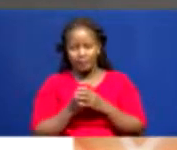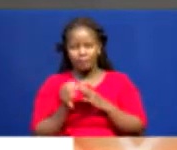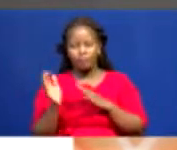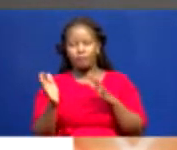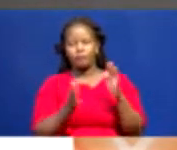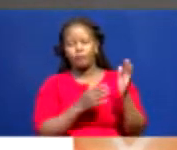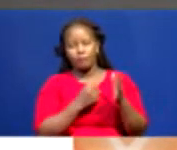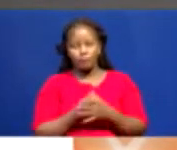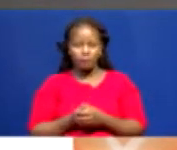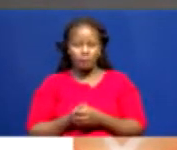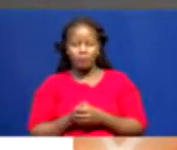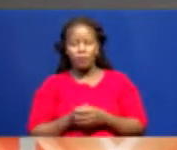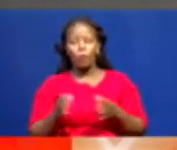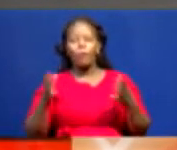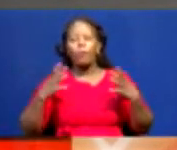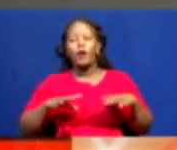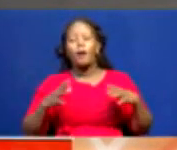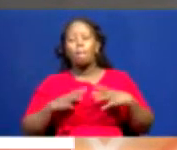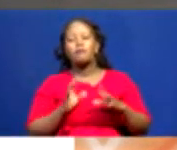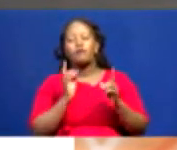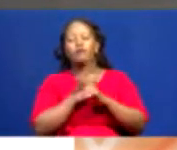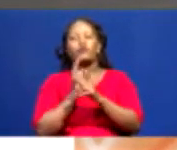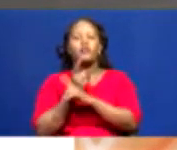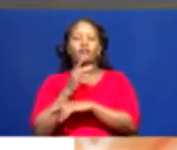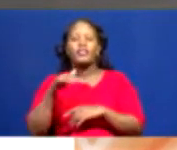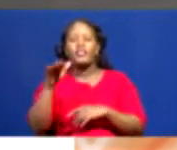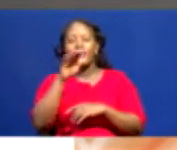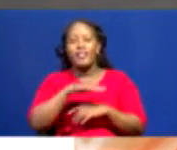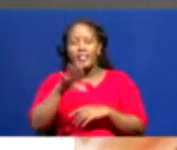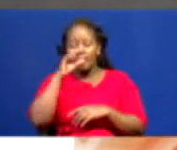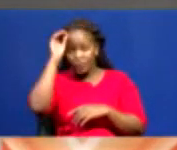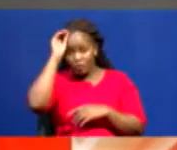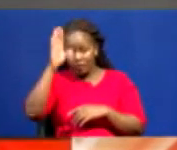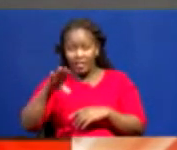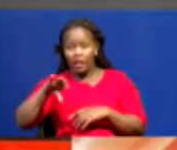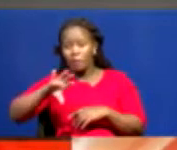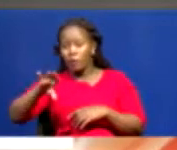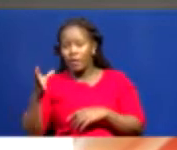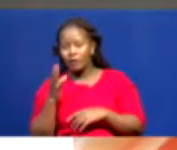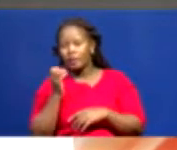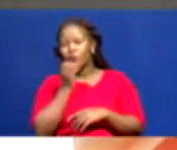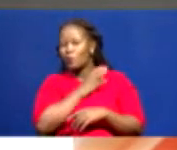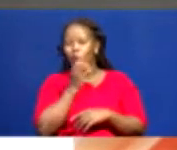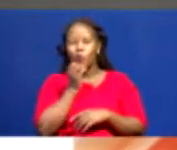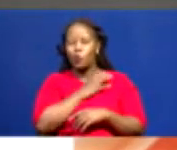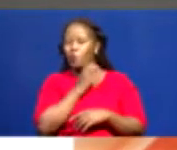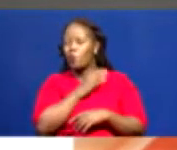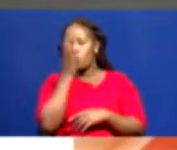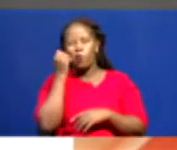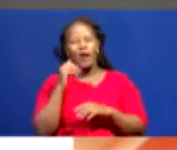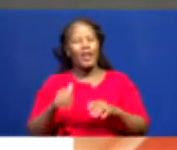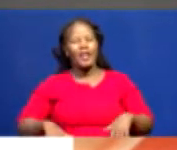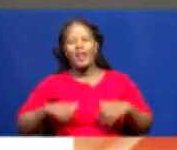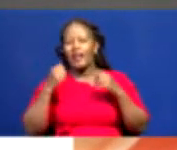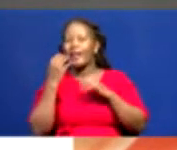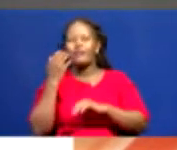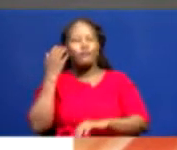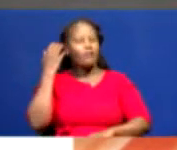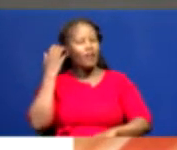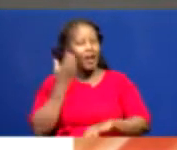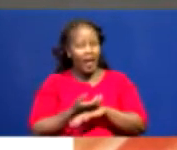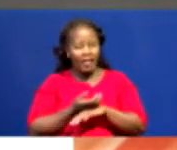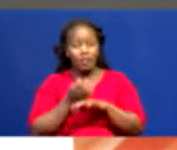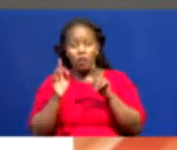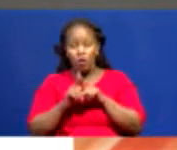news, residents from various parts of Kiambu County are decrying the high cost of living, saying it is the trigger for